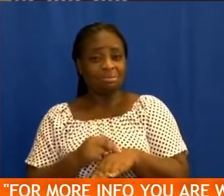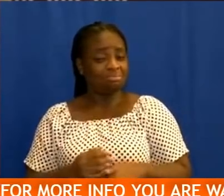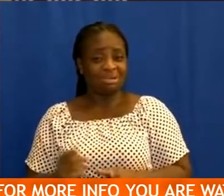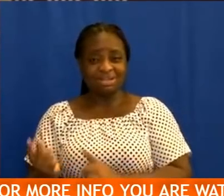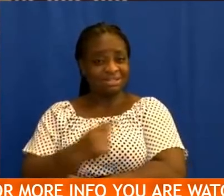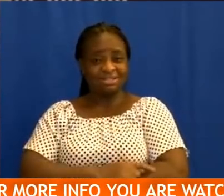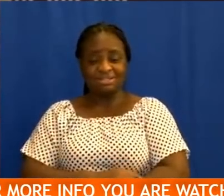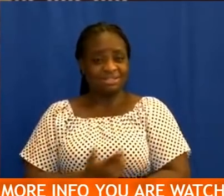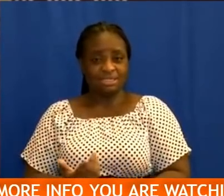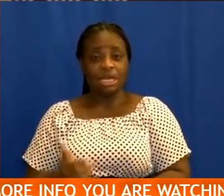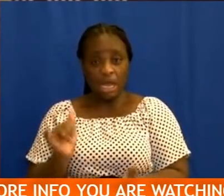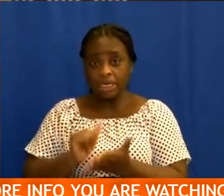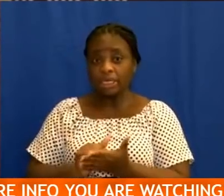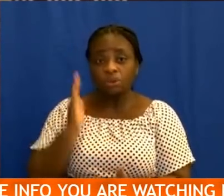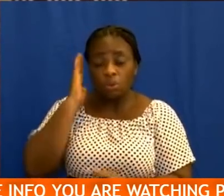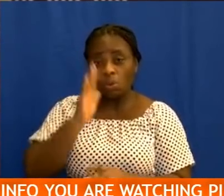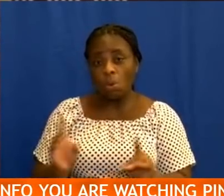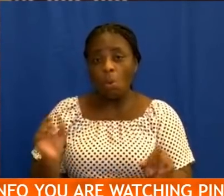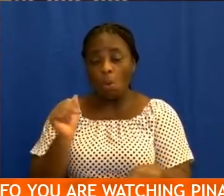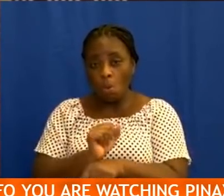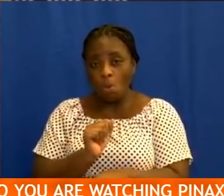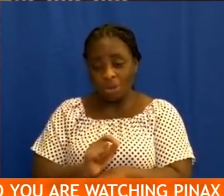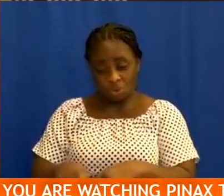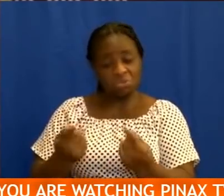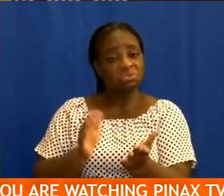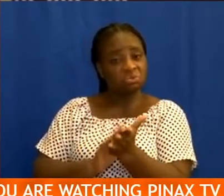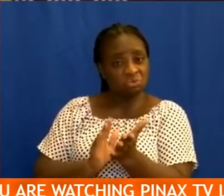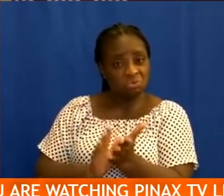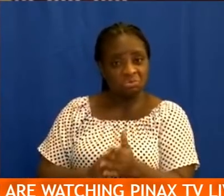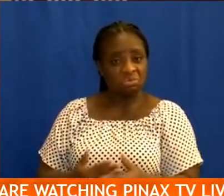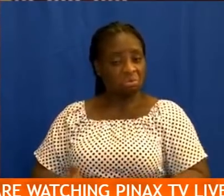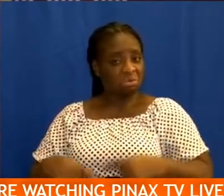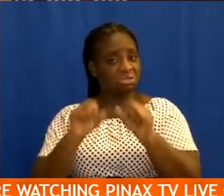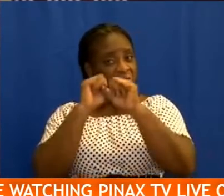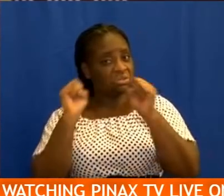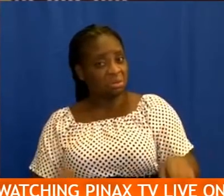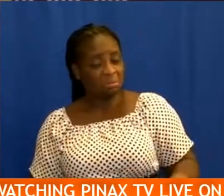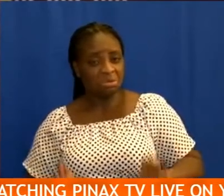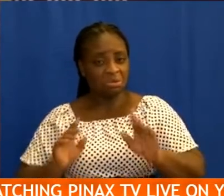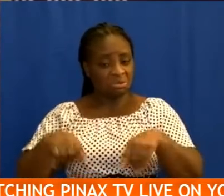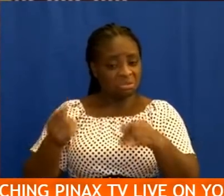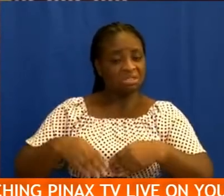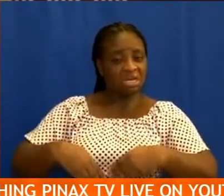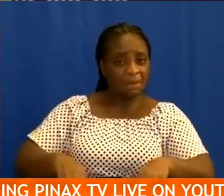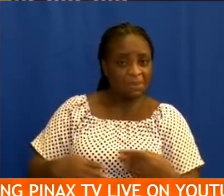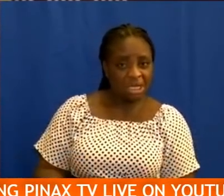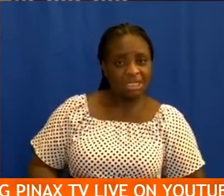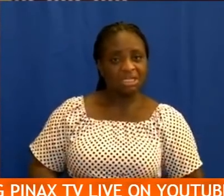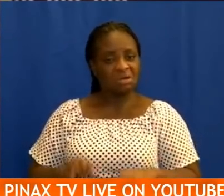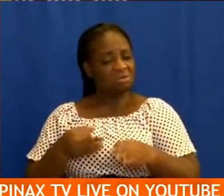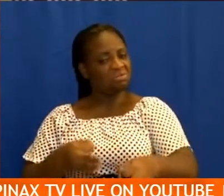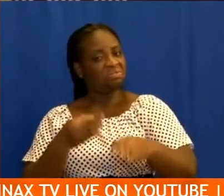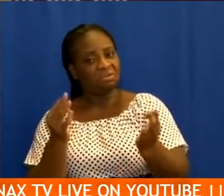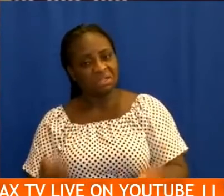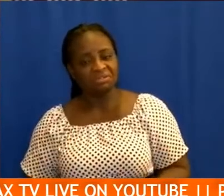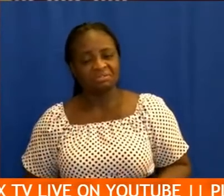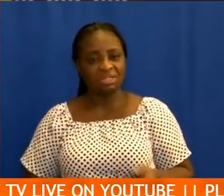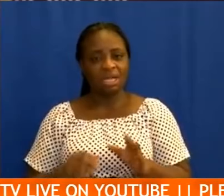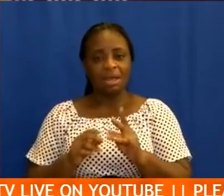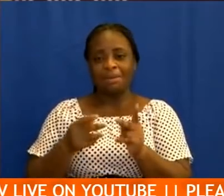routines. That is, going to work, going to school, going to shop, going to the market, going to a